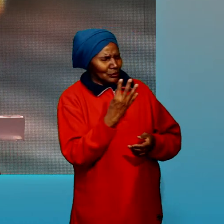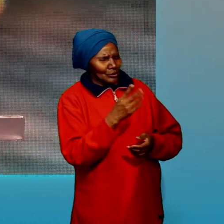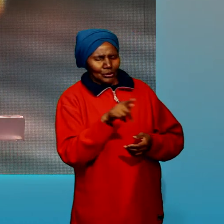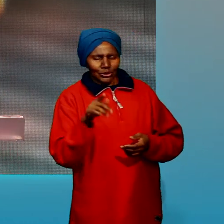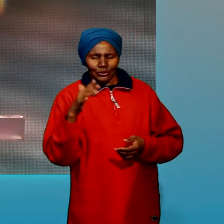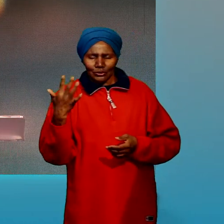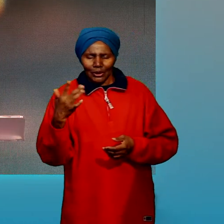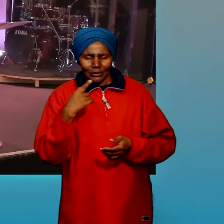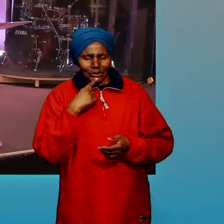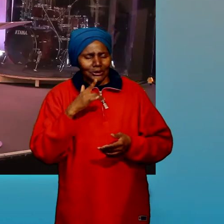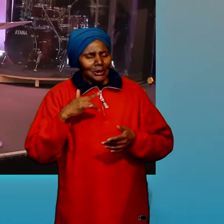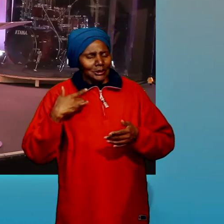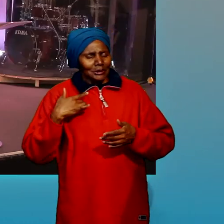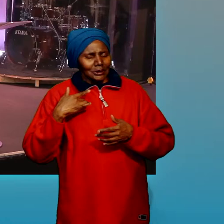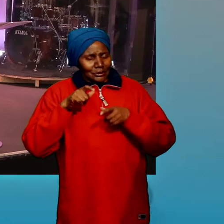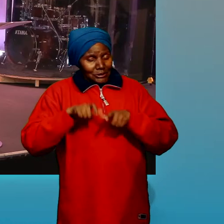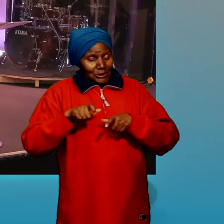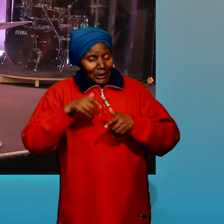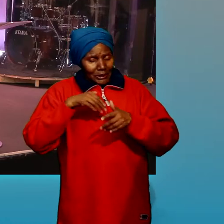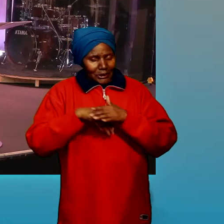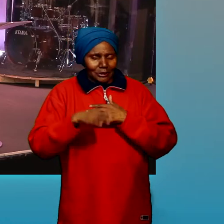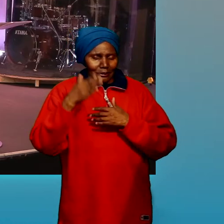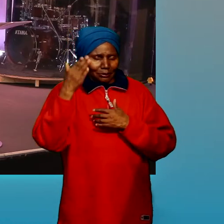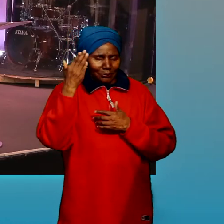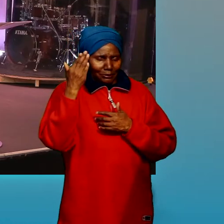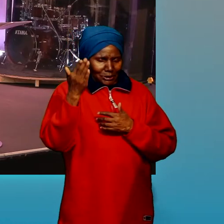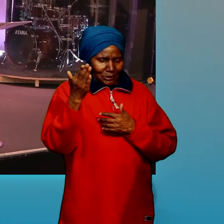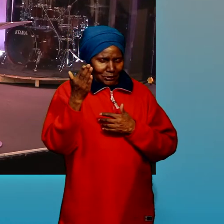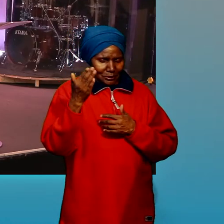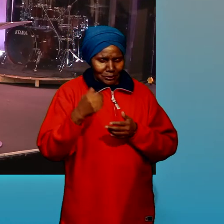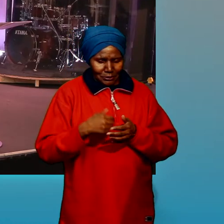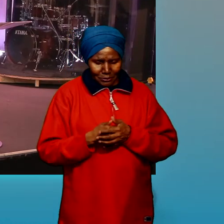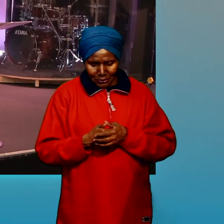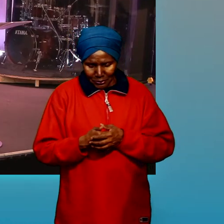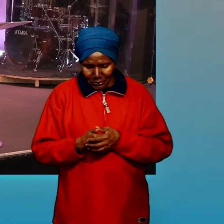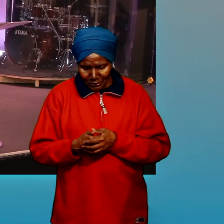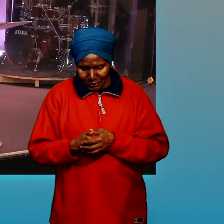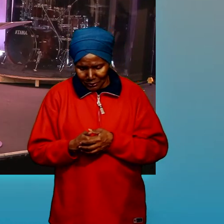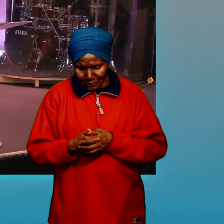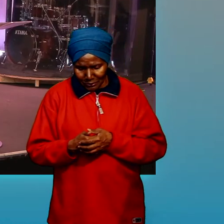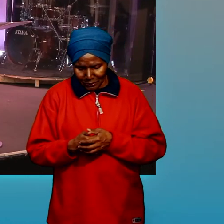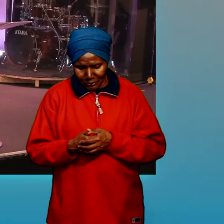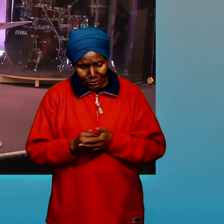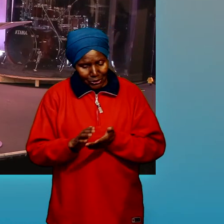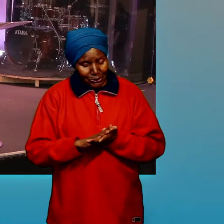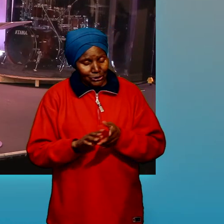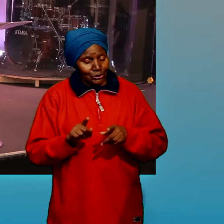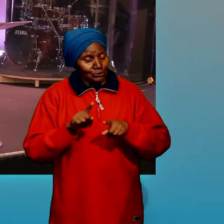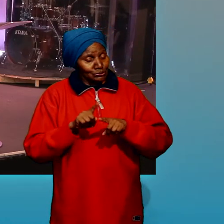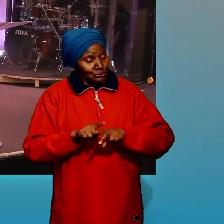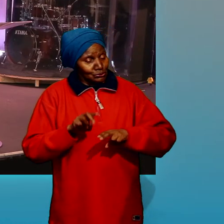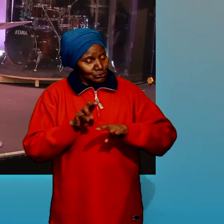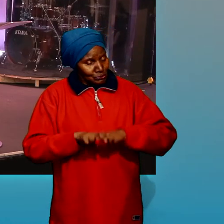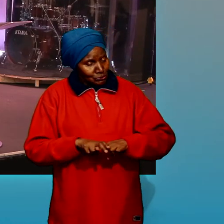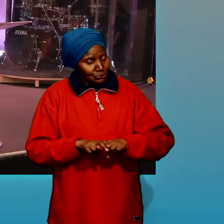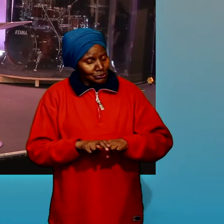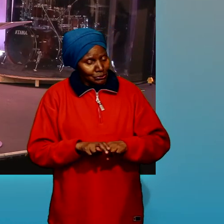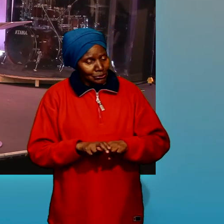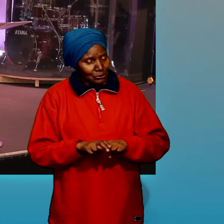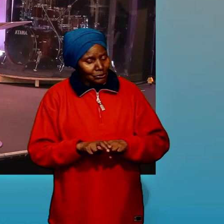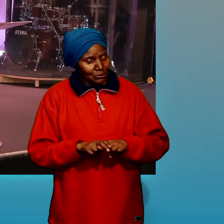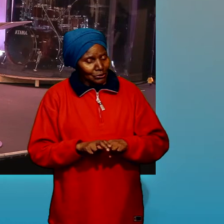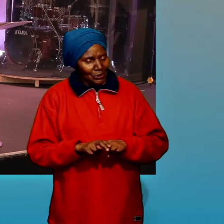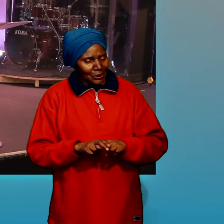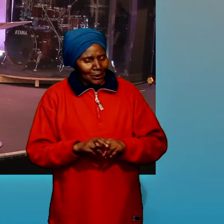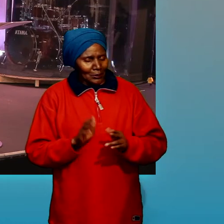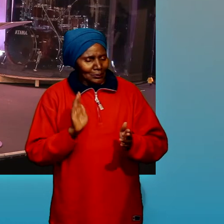abide sometimes translates dwell. It's where you take up residence. It's not somewhere that you pass through